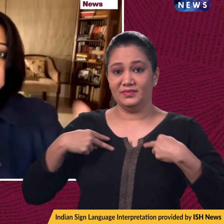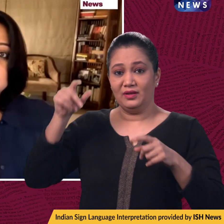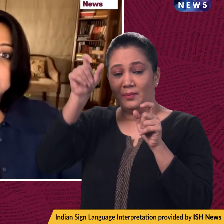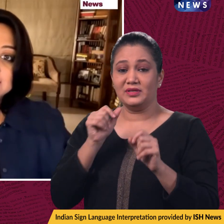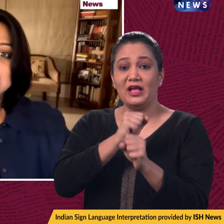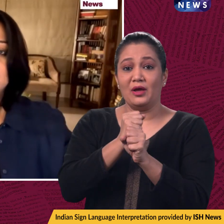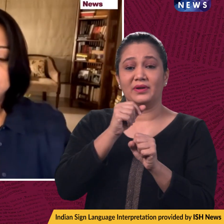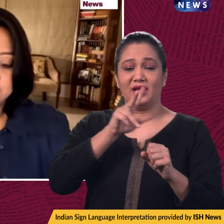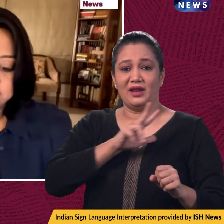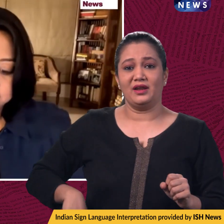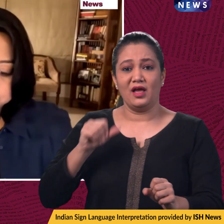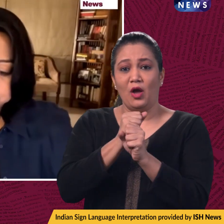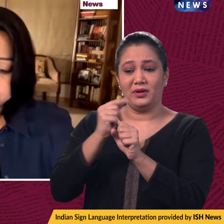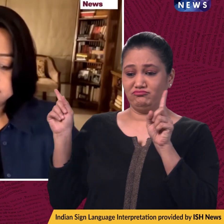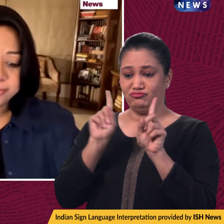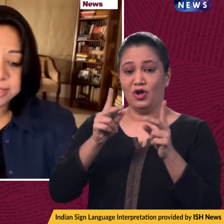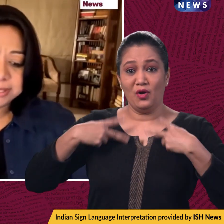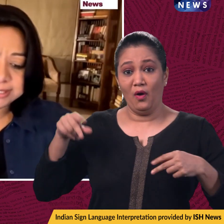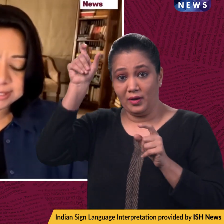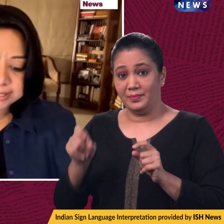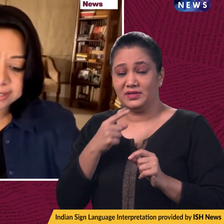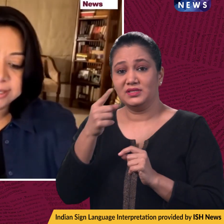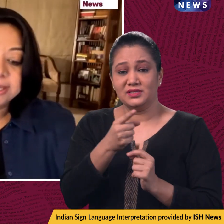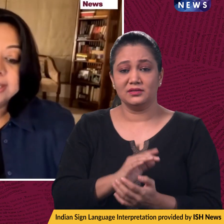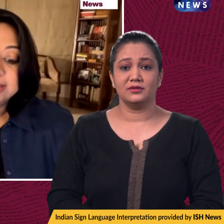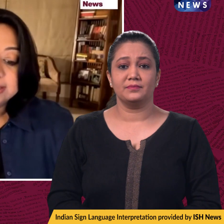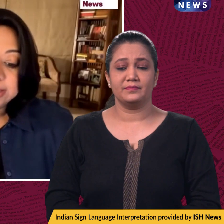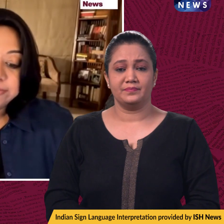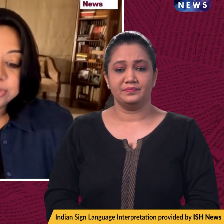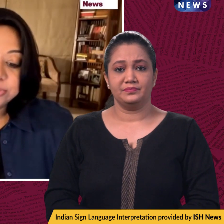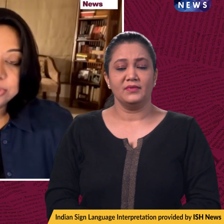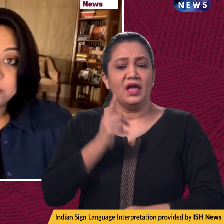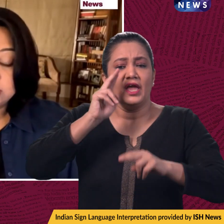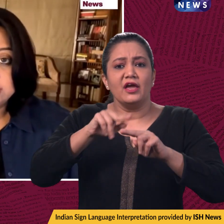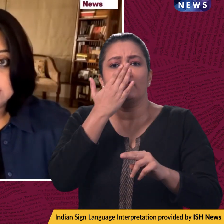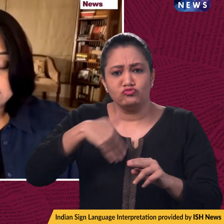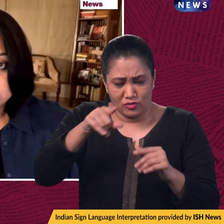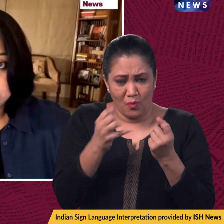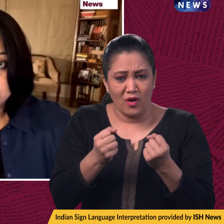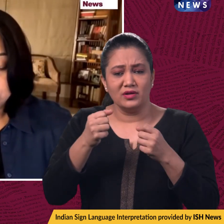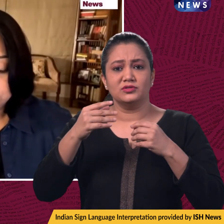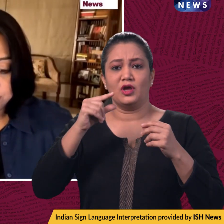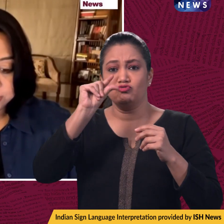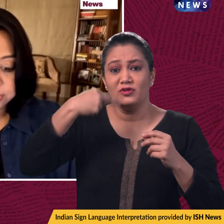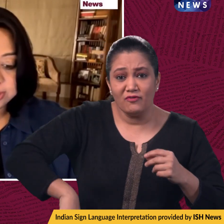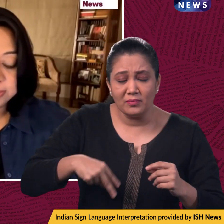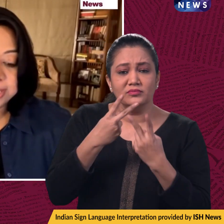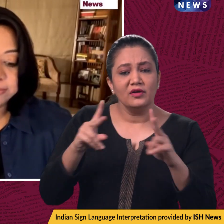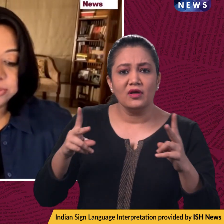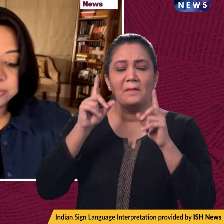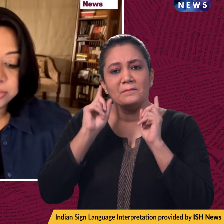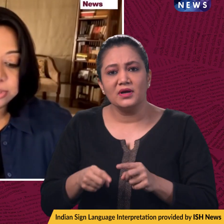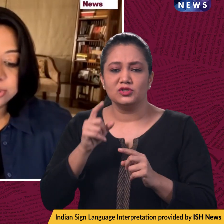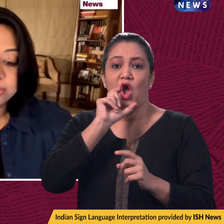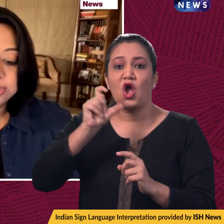lawyer who represents the state of Karnataka, basically said that if the students want a relaxation of the uniform rules, they will